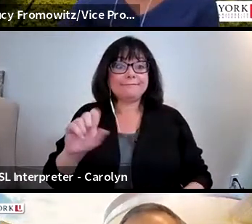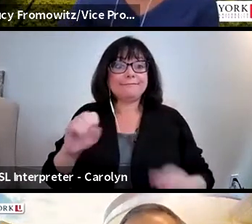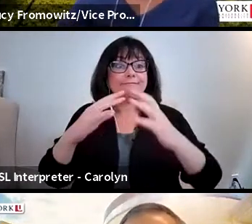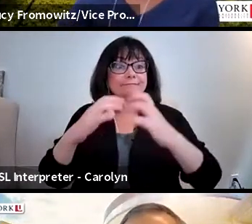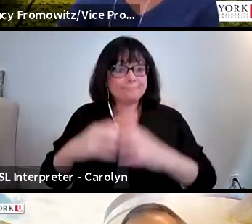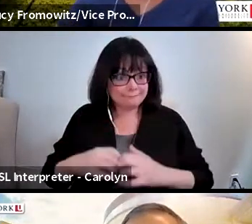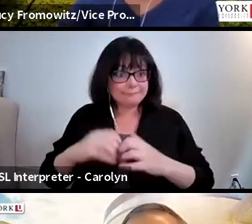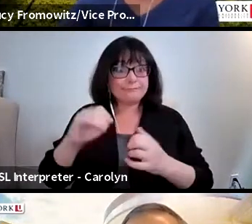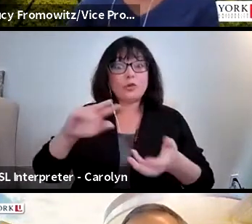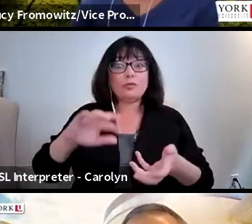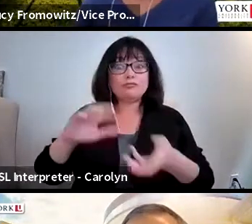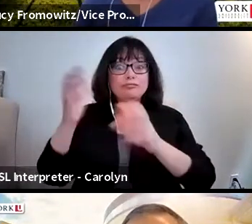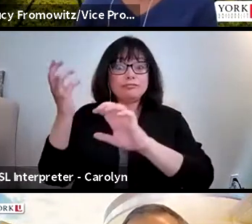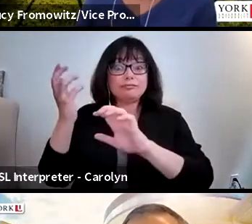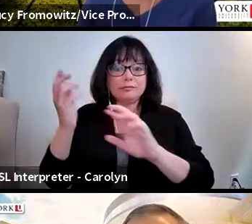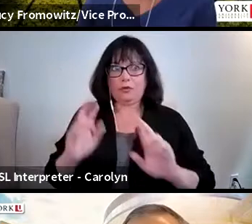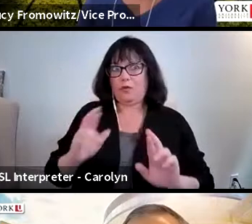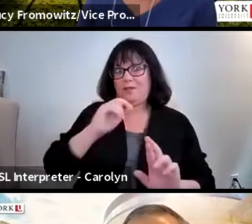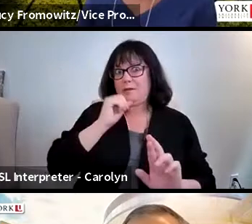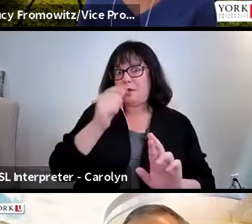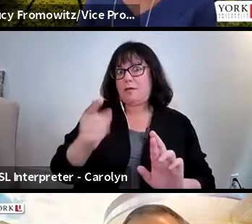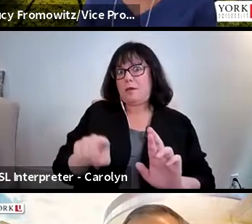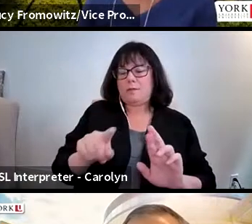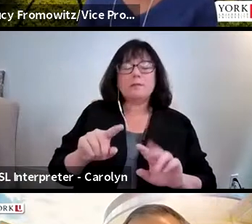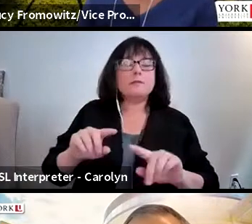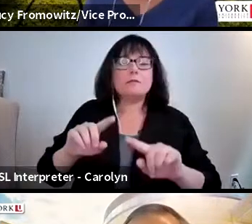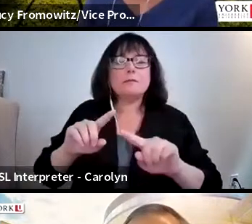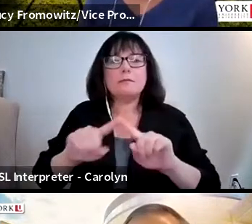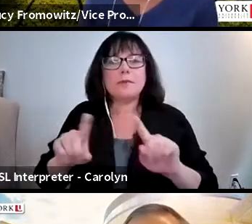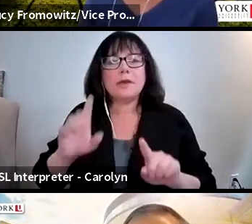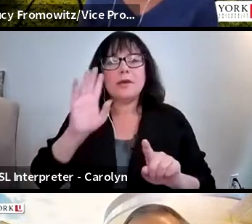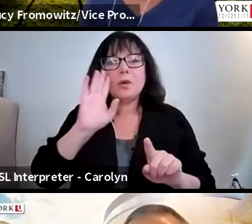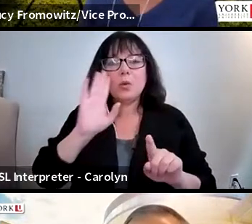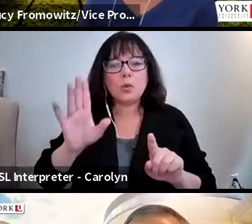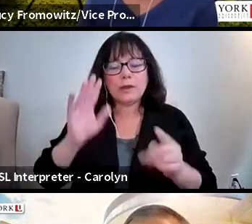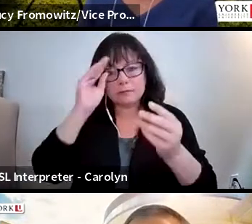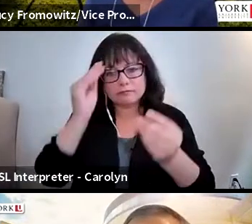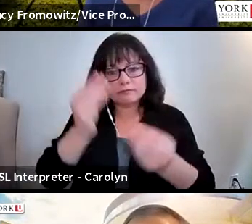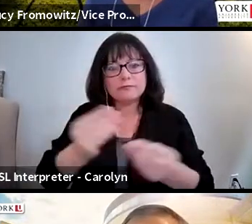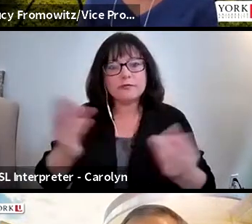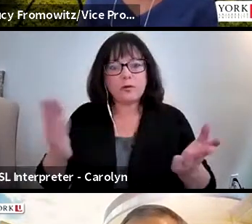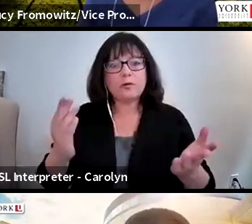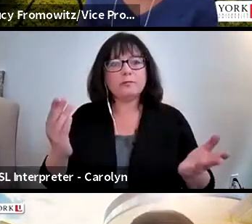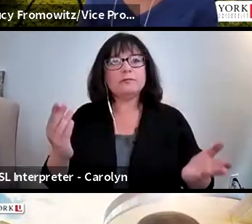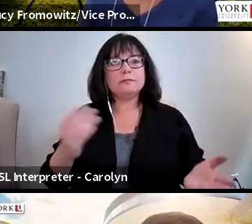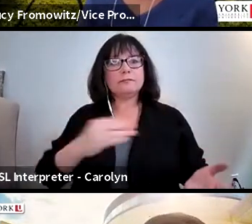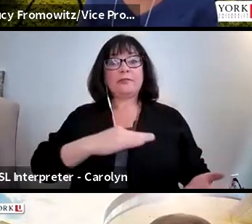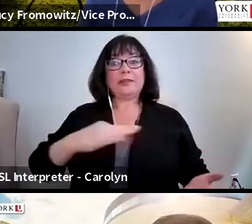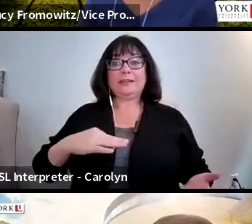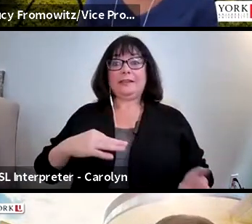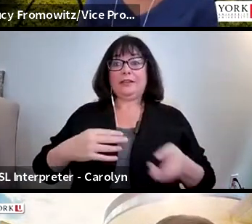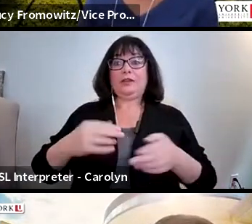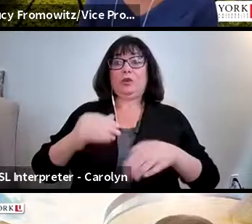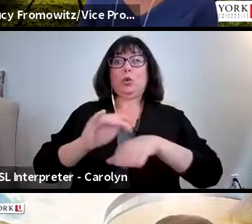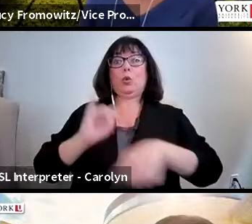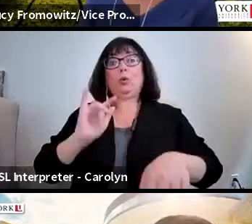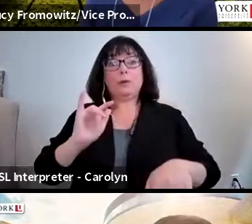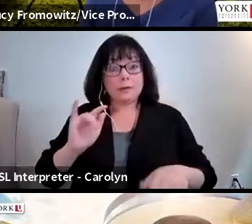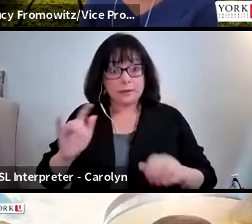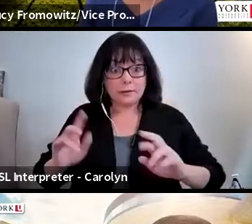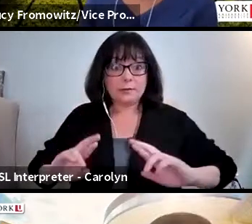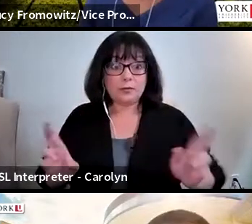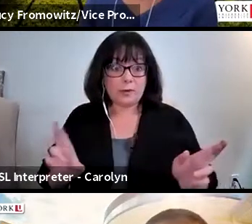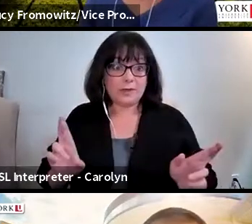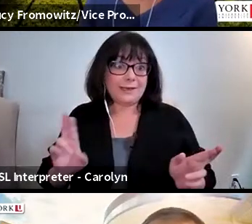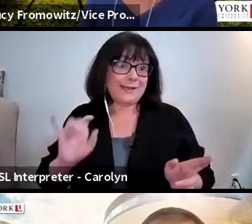not the case, would there be more timely notification to faculty members of the challenges that particular application